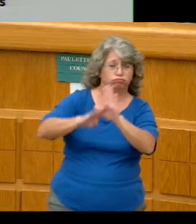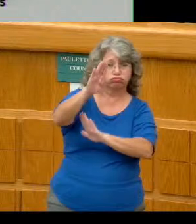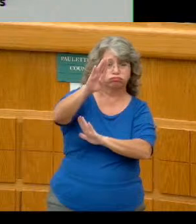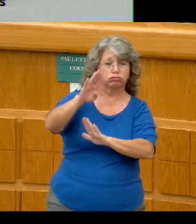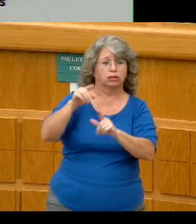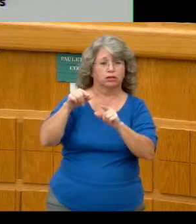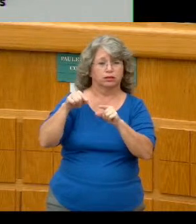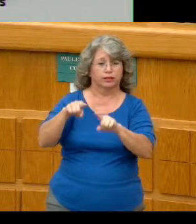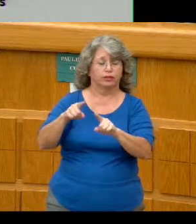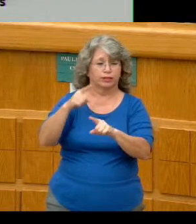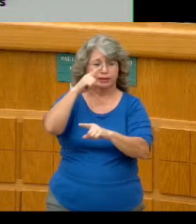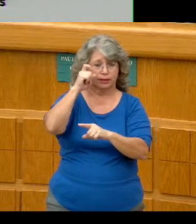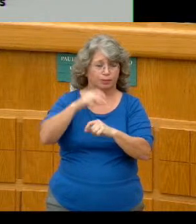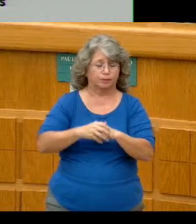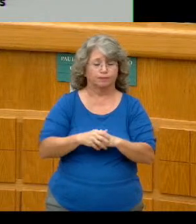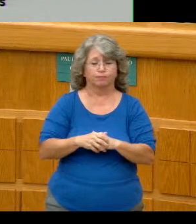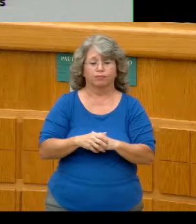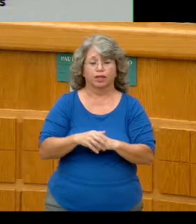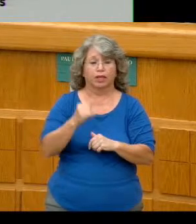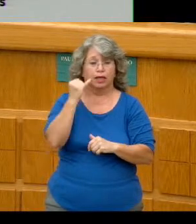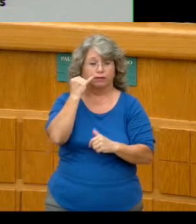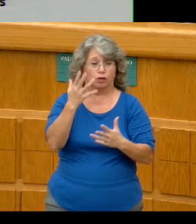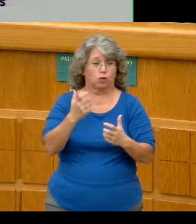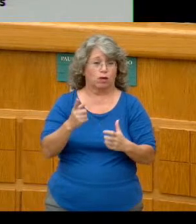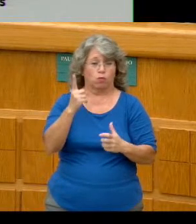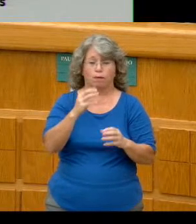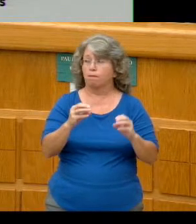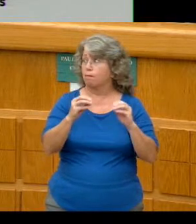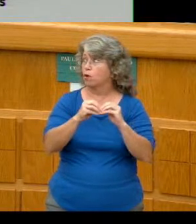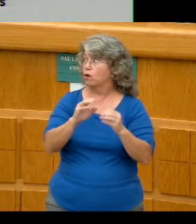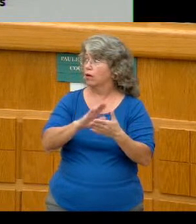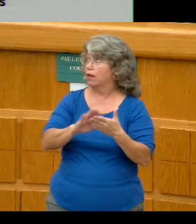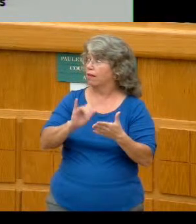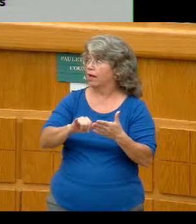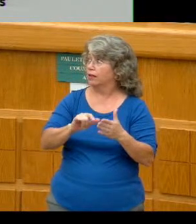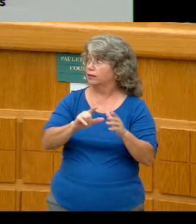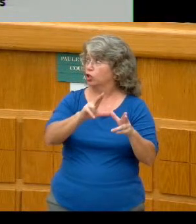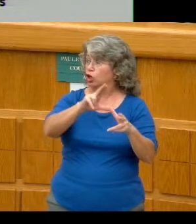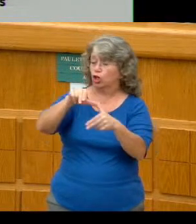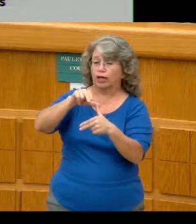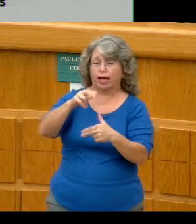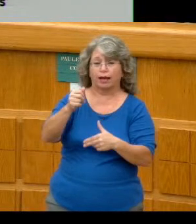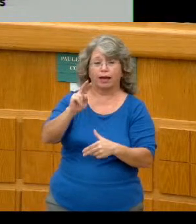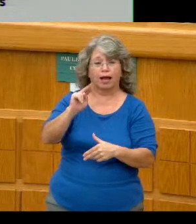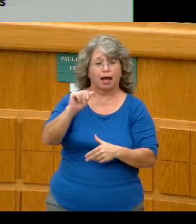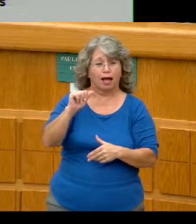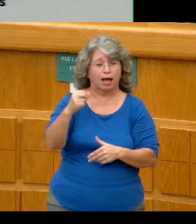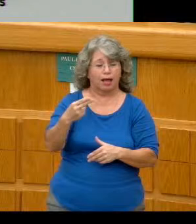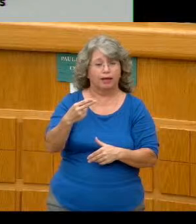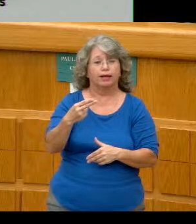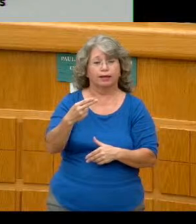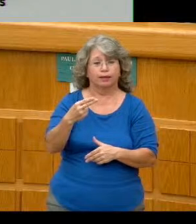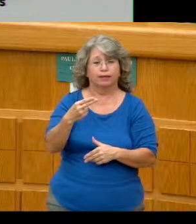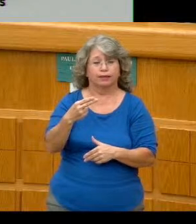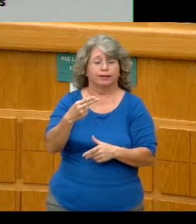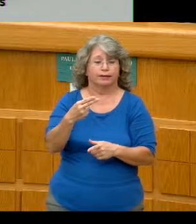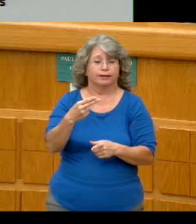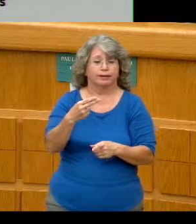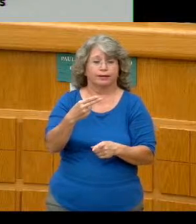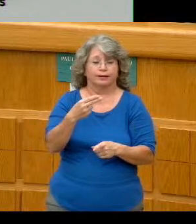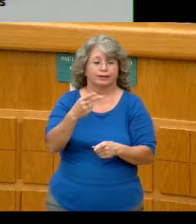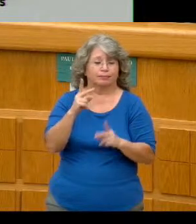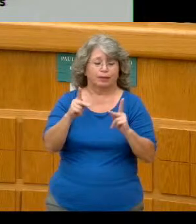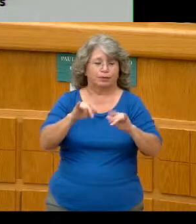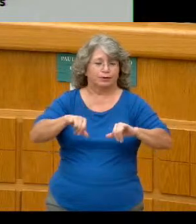like to compare to that. And if you want one other nice data point, there's Hurricane Hana. This metric works. Nobody really went to